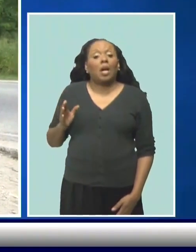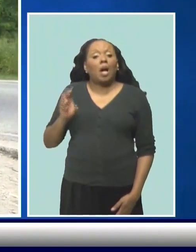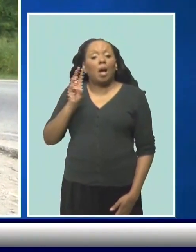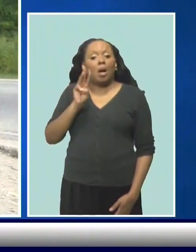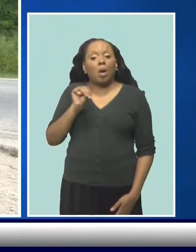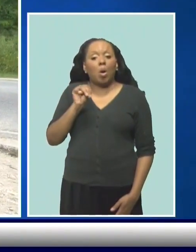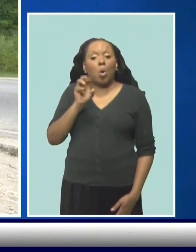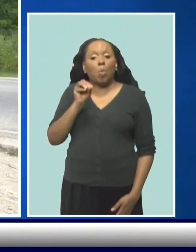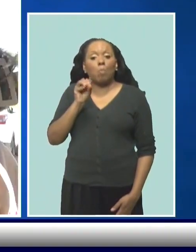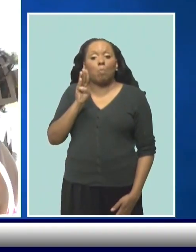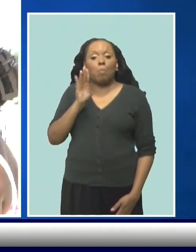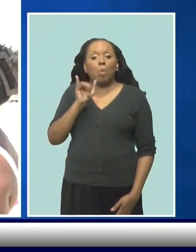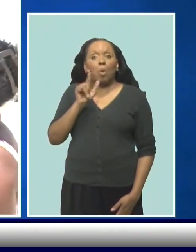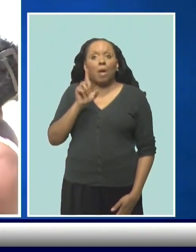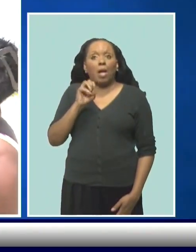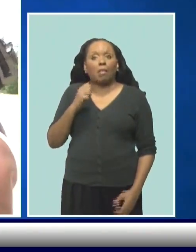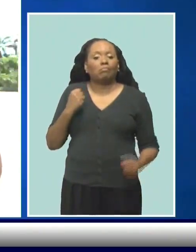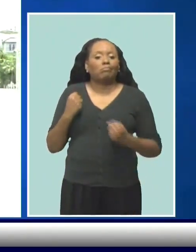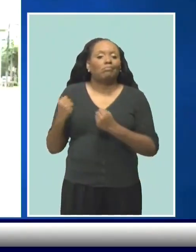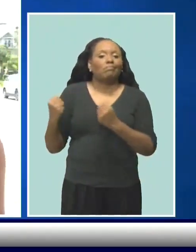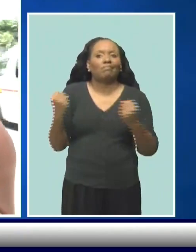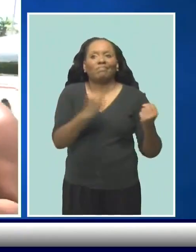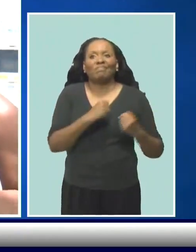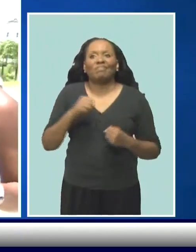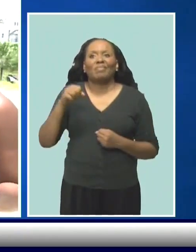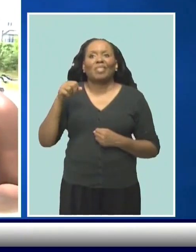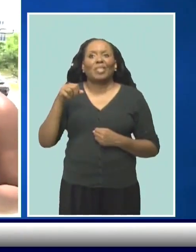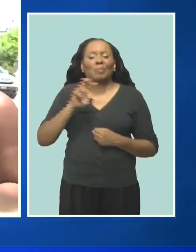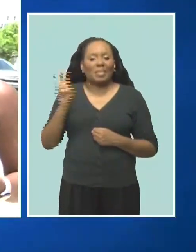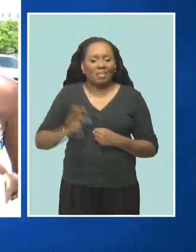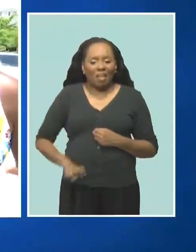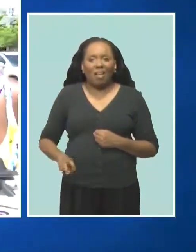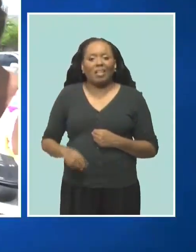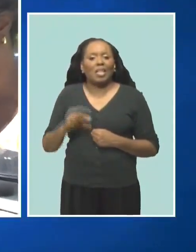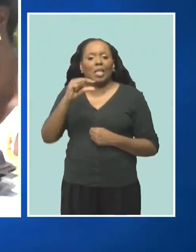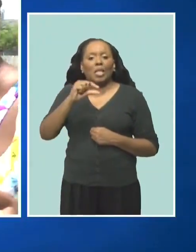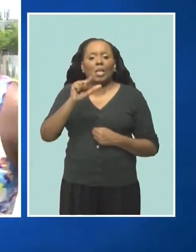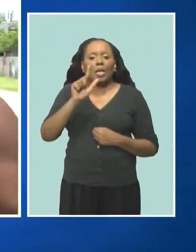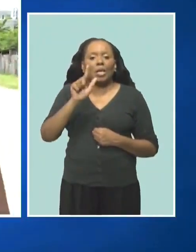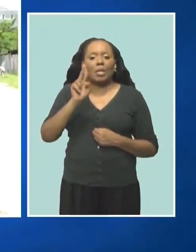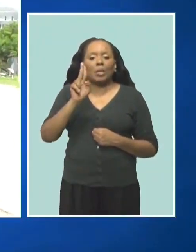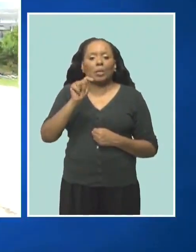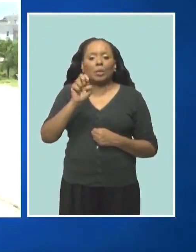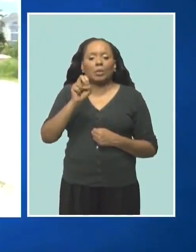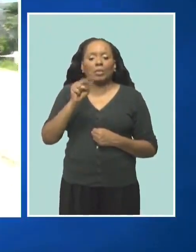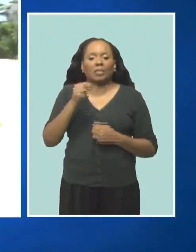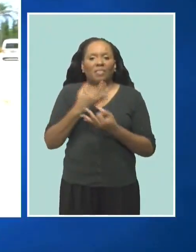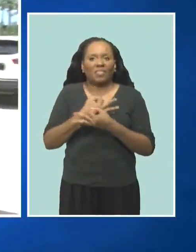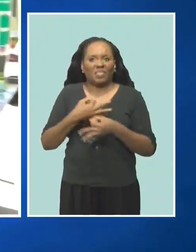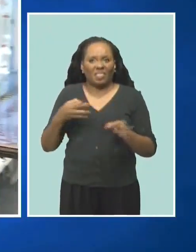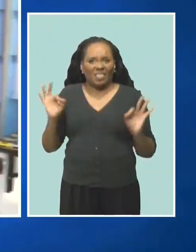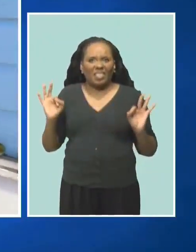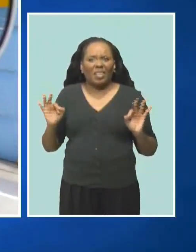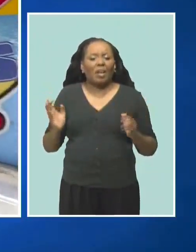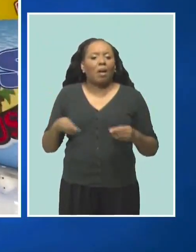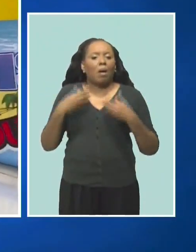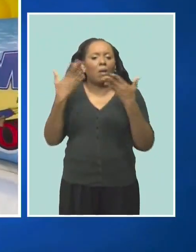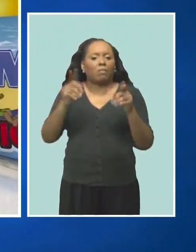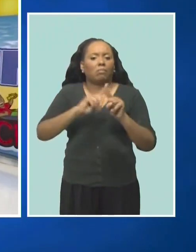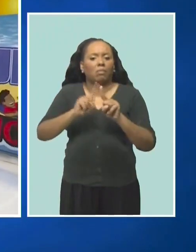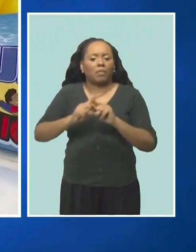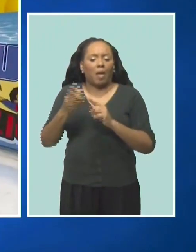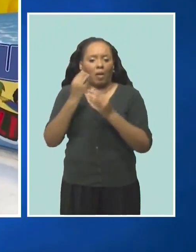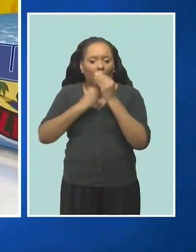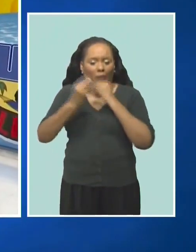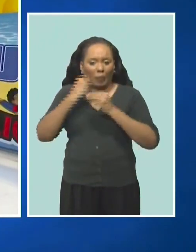a different kind of pizza to Barbados. It is gluten-free and served from mobile stations already offering various meals. She